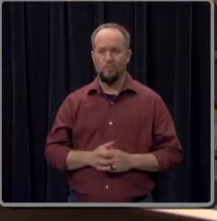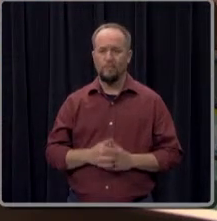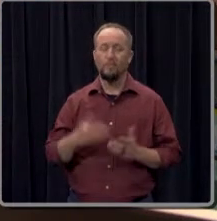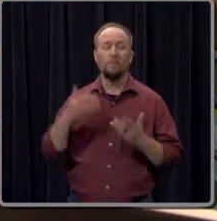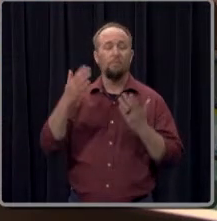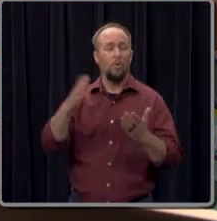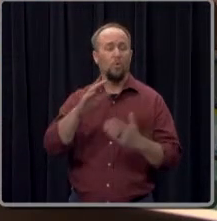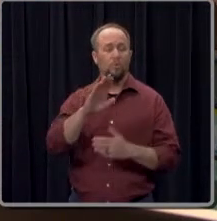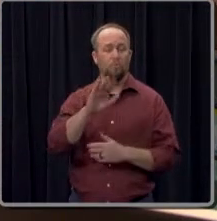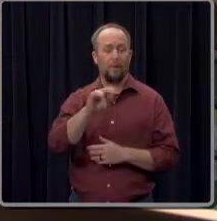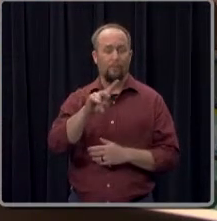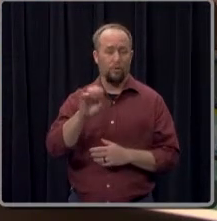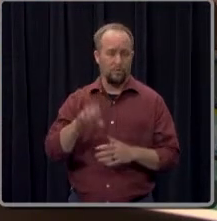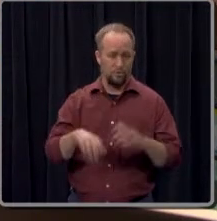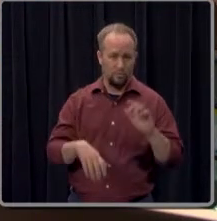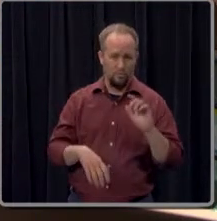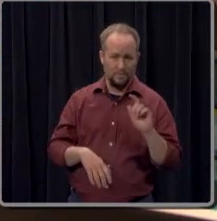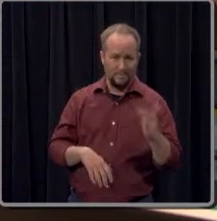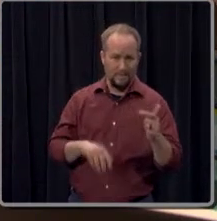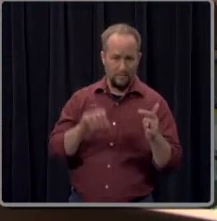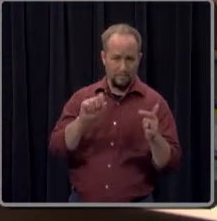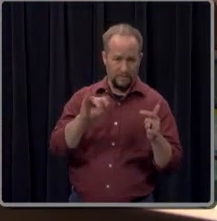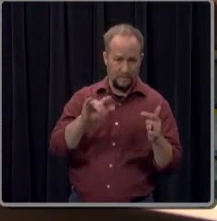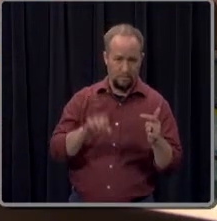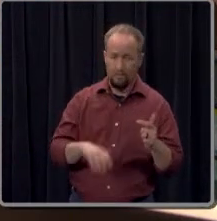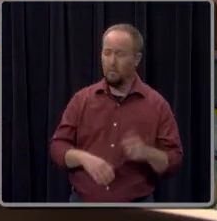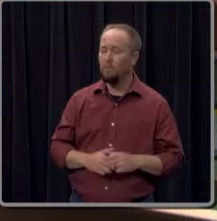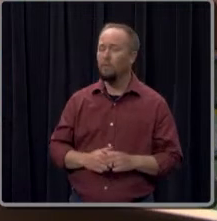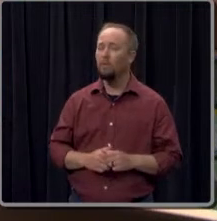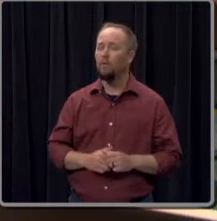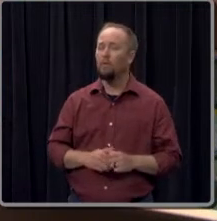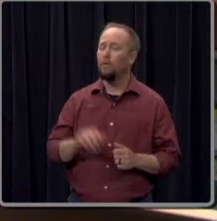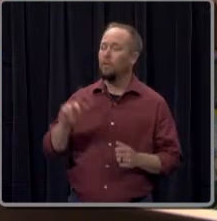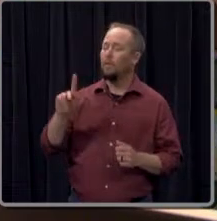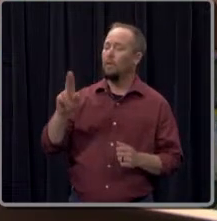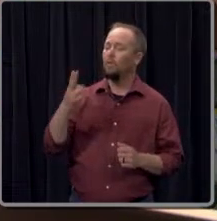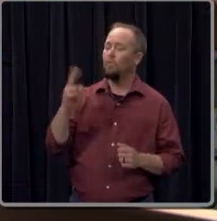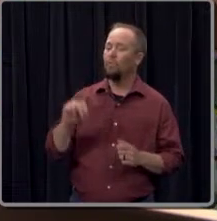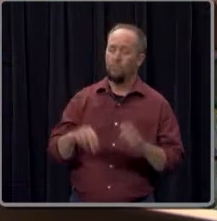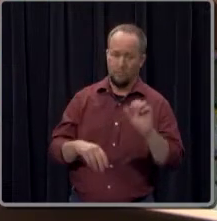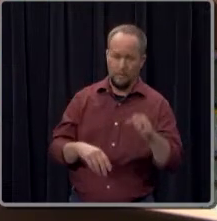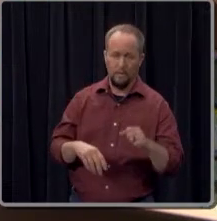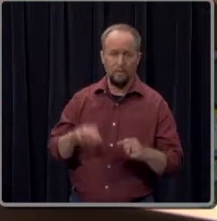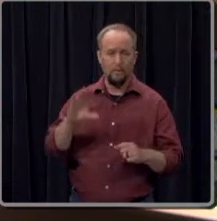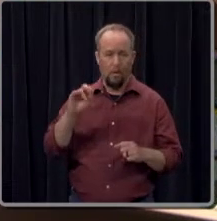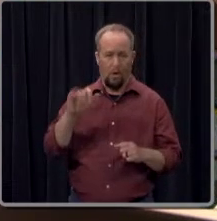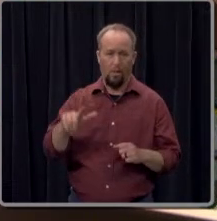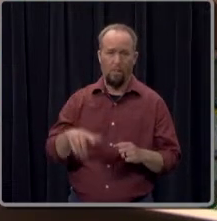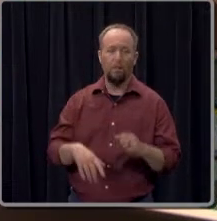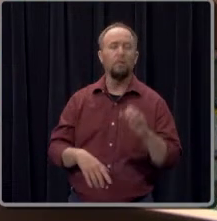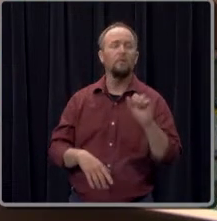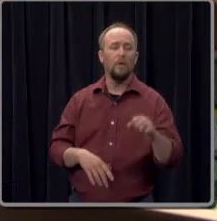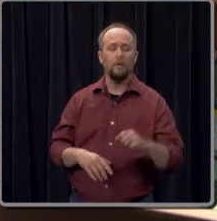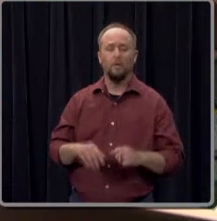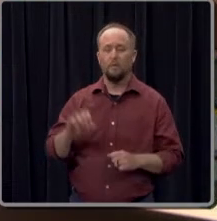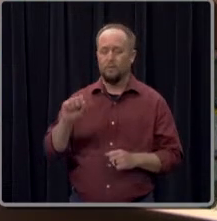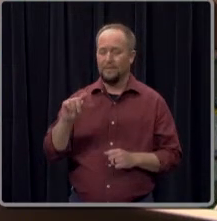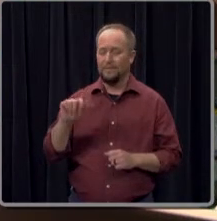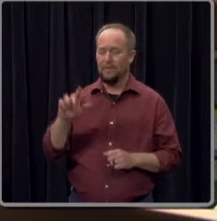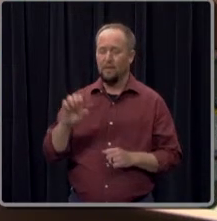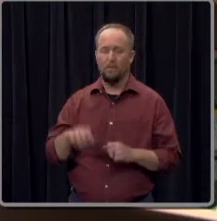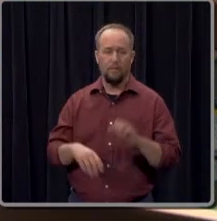Motion by Mr. Beveridge, a second by Mrs. Steele. Mr. Kuhn? Yes. Mr. Connell? Yes. Mrs.